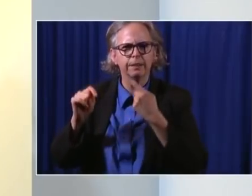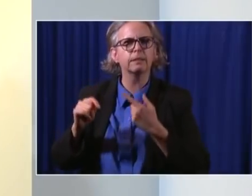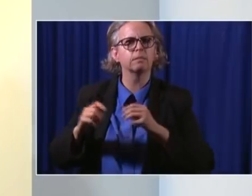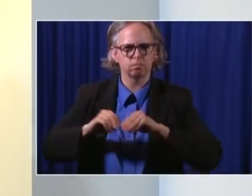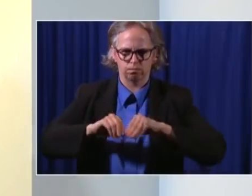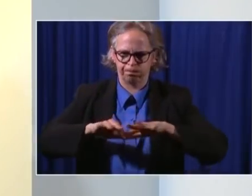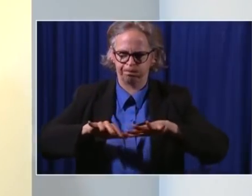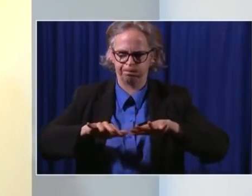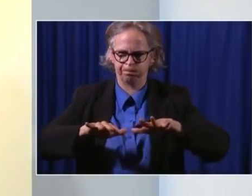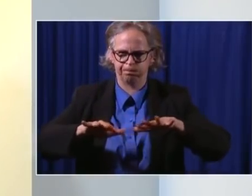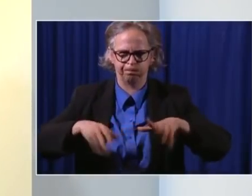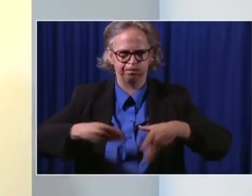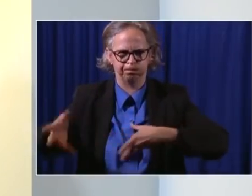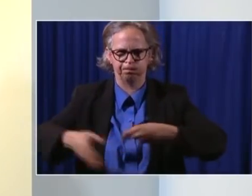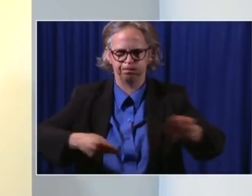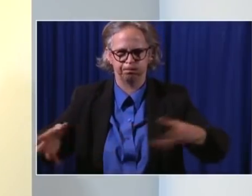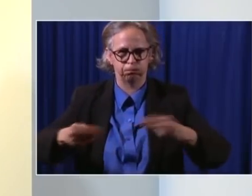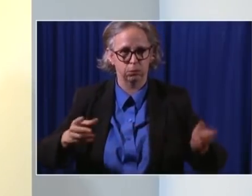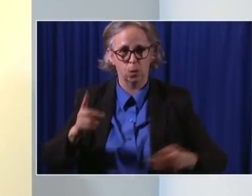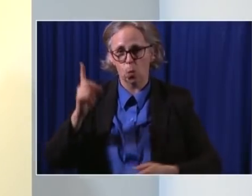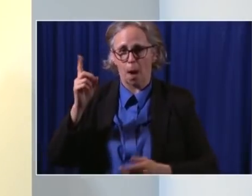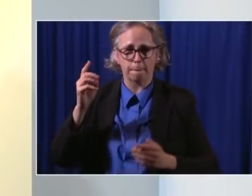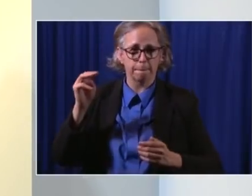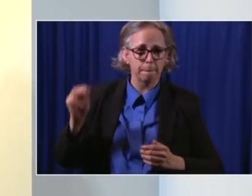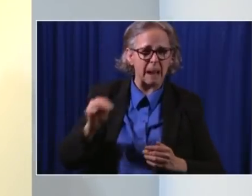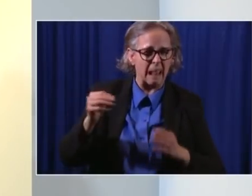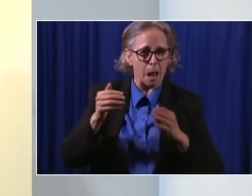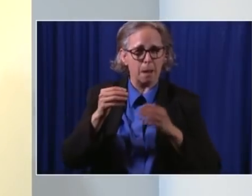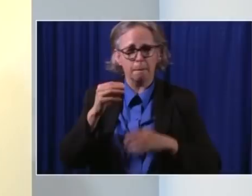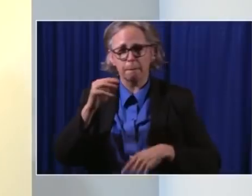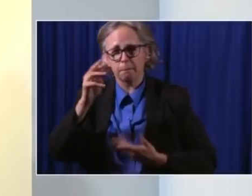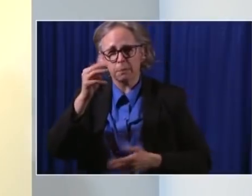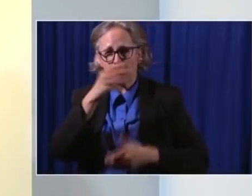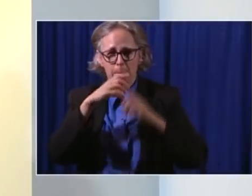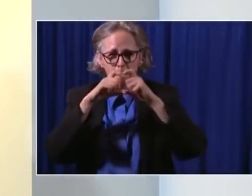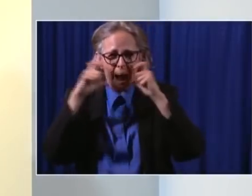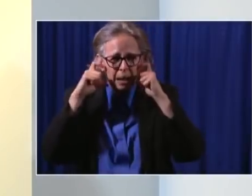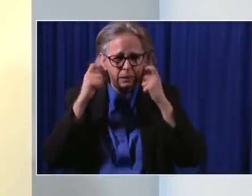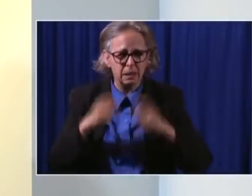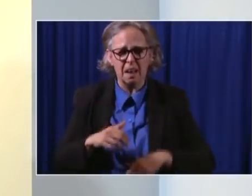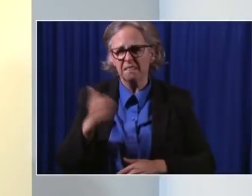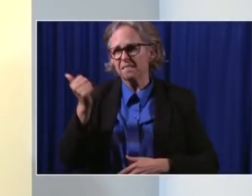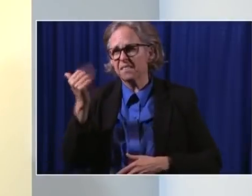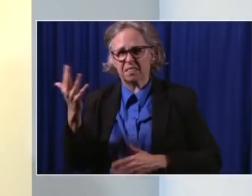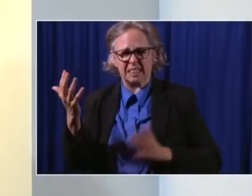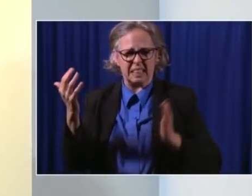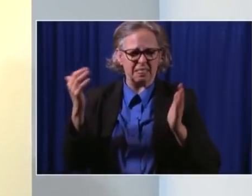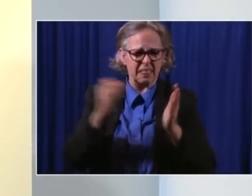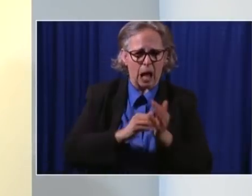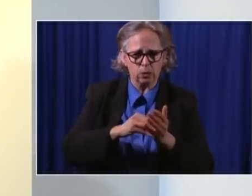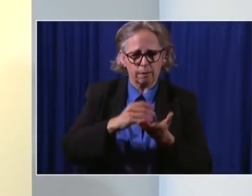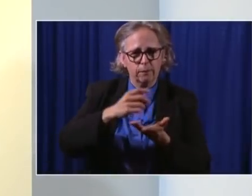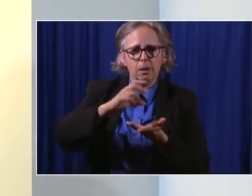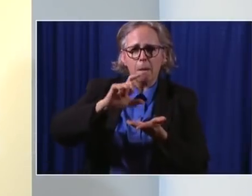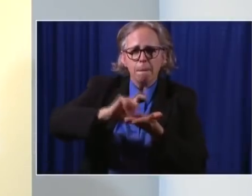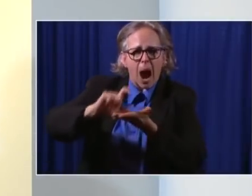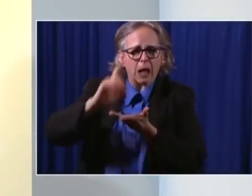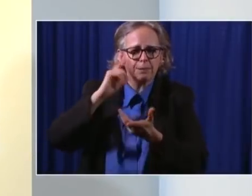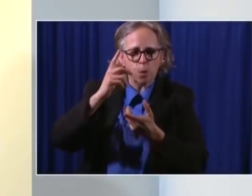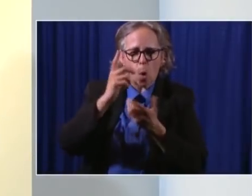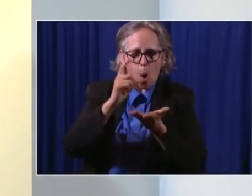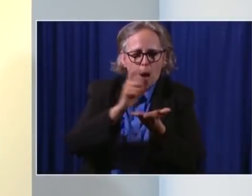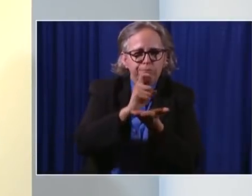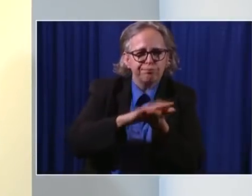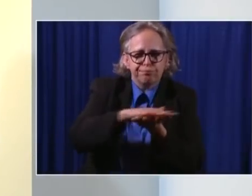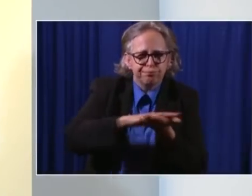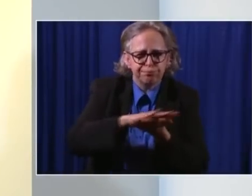masks, 150,000 N95 masks, and 15,000 bottles of hand sanitizer, trying to get that out there so that we're